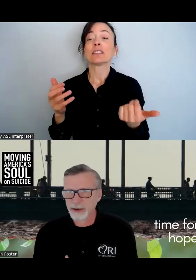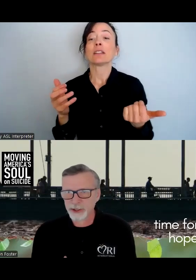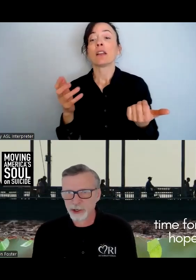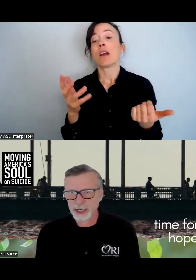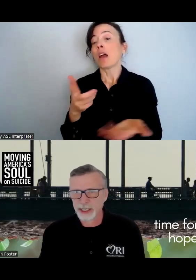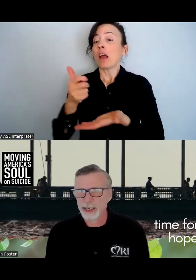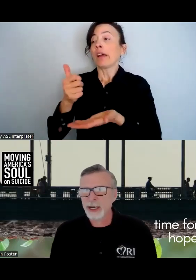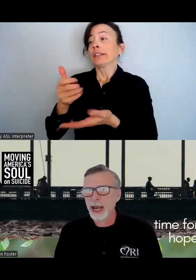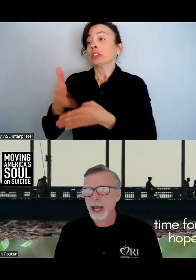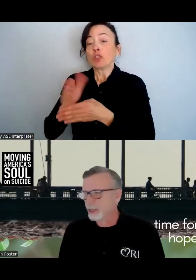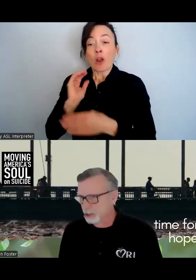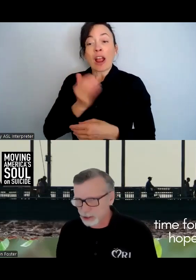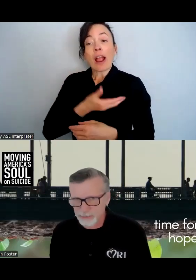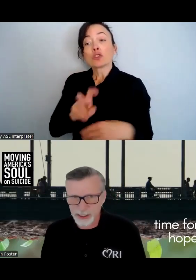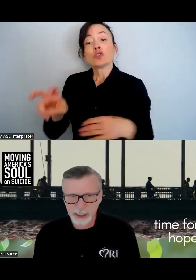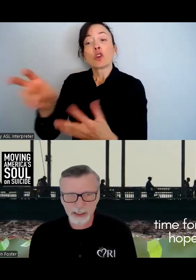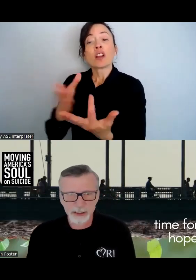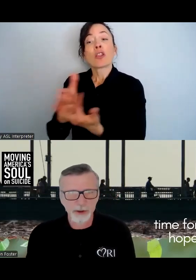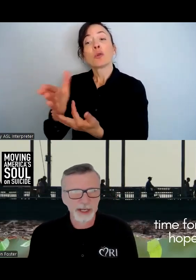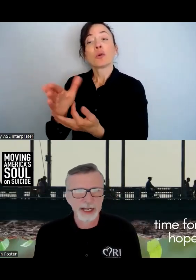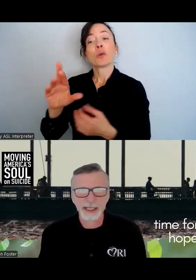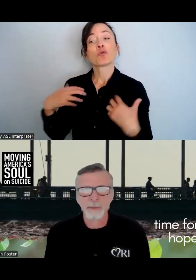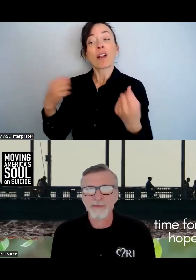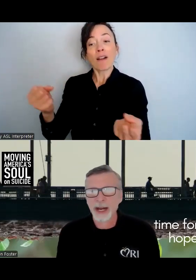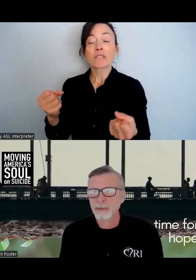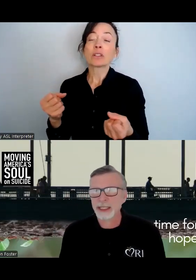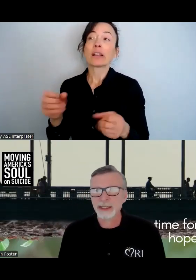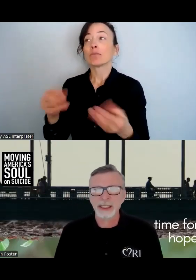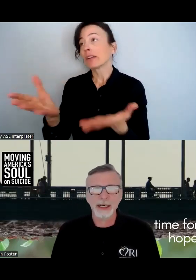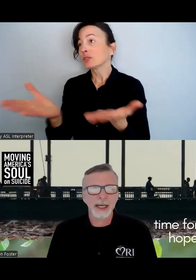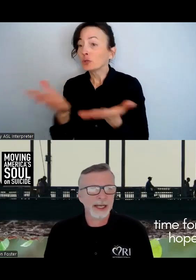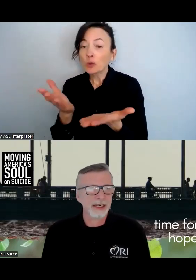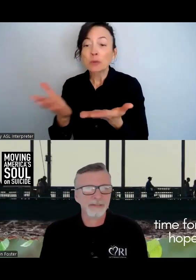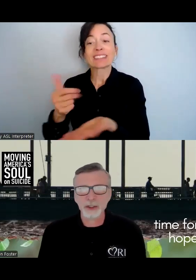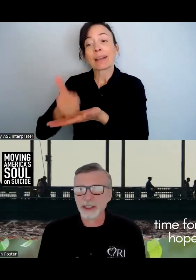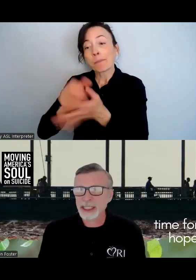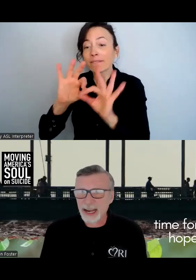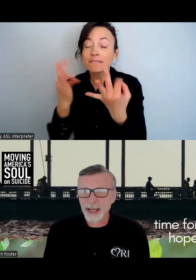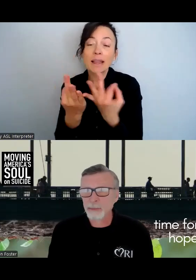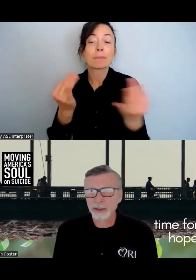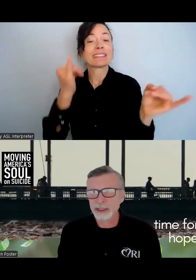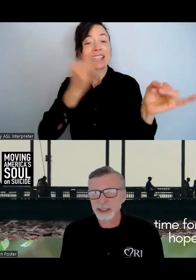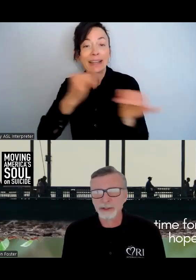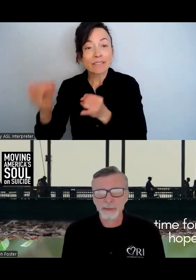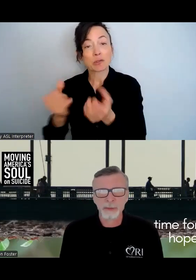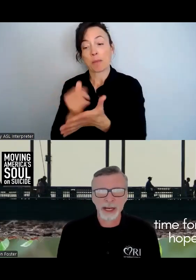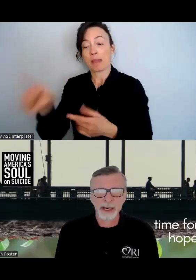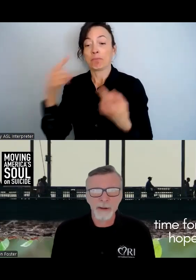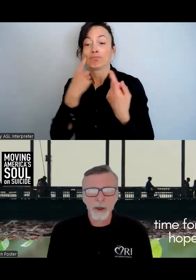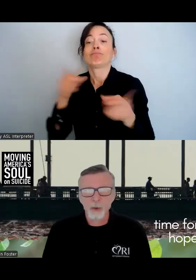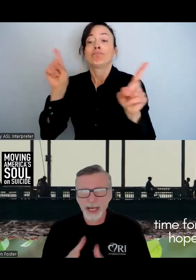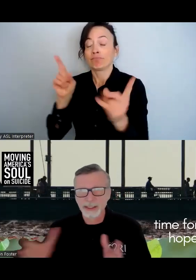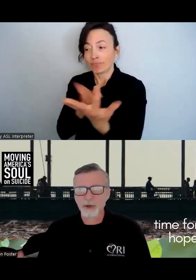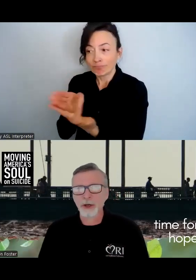our own recovery journey and outpatient services, whether that is helping families and individuals navigate person-centered treatment